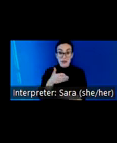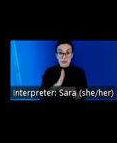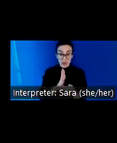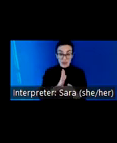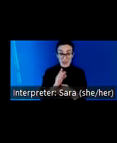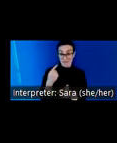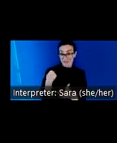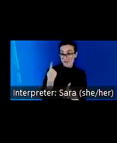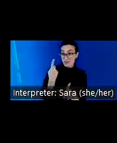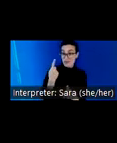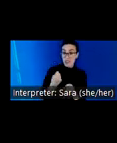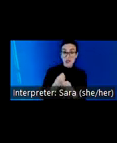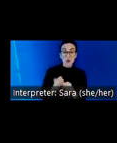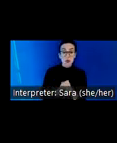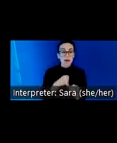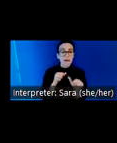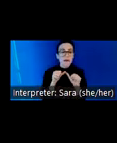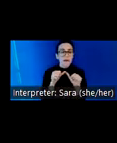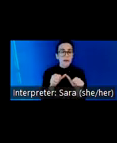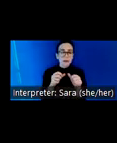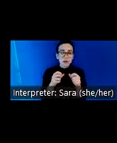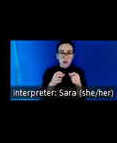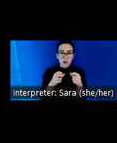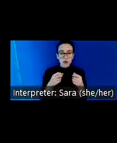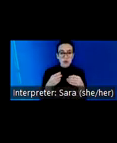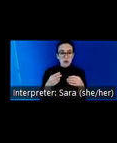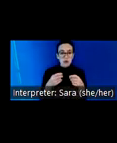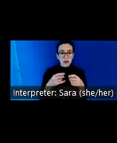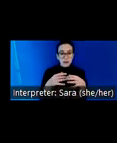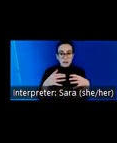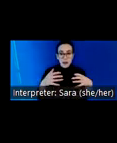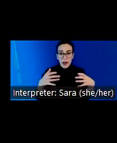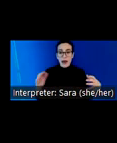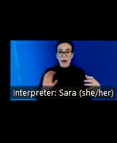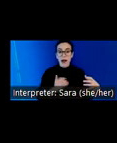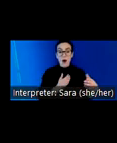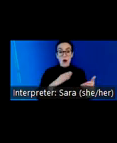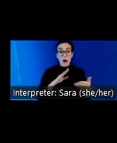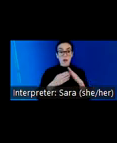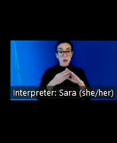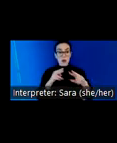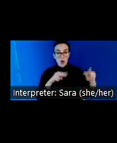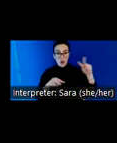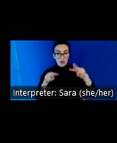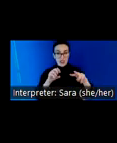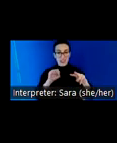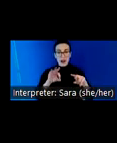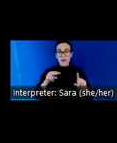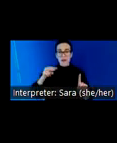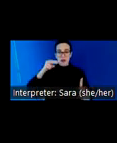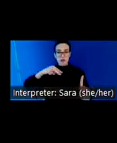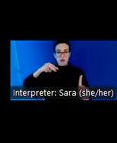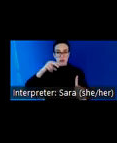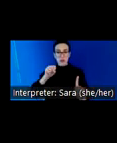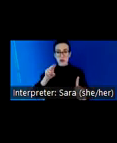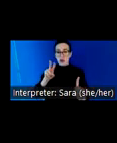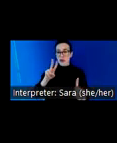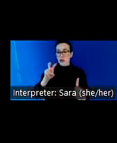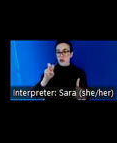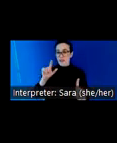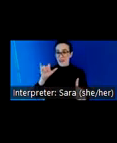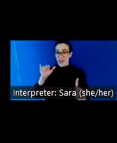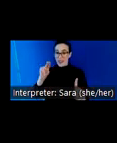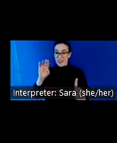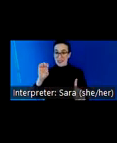to expand our community oversight of surveillance campaign, which is focused on ending unchecked